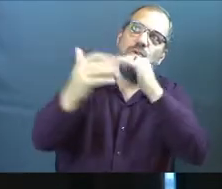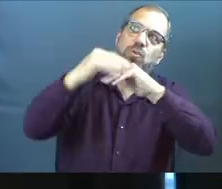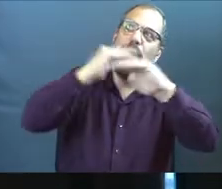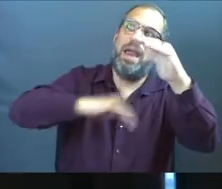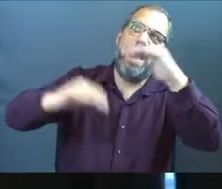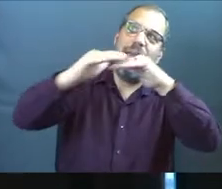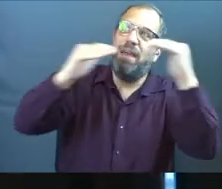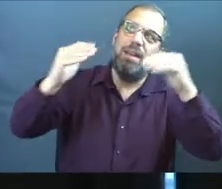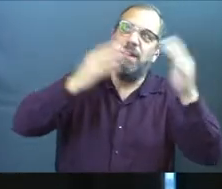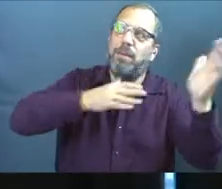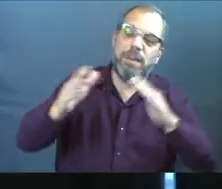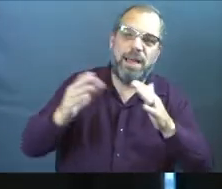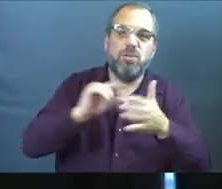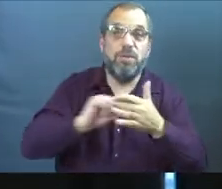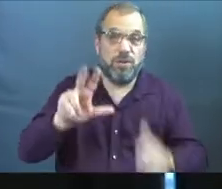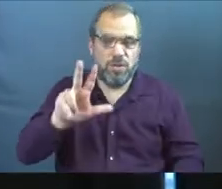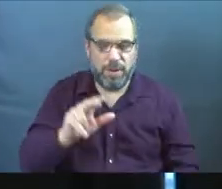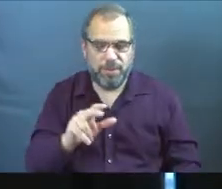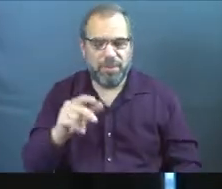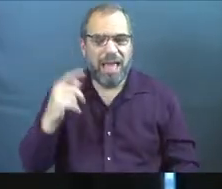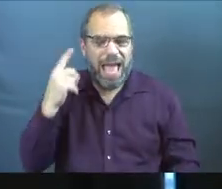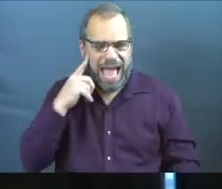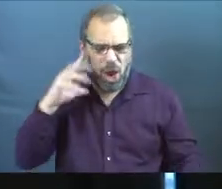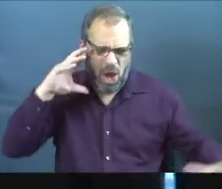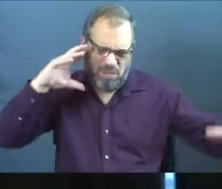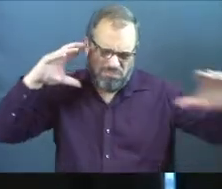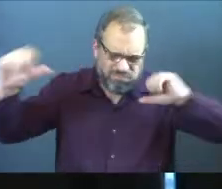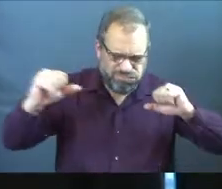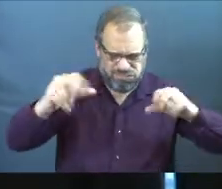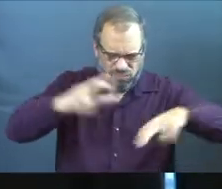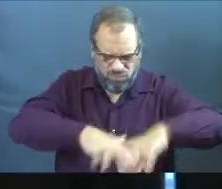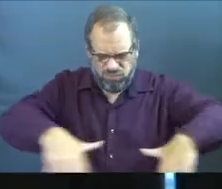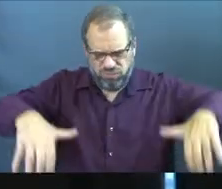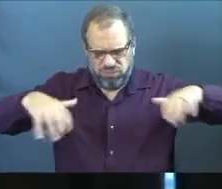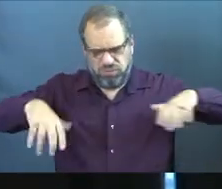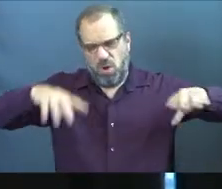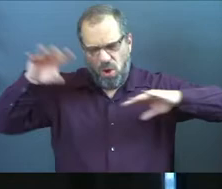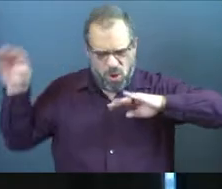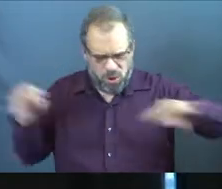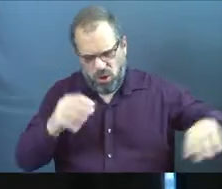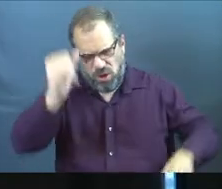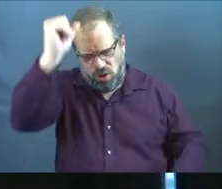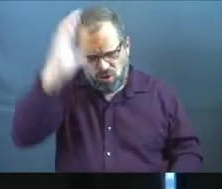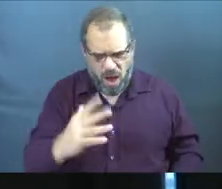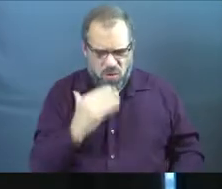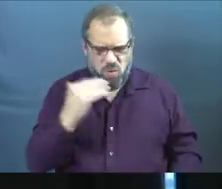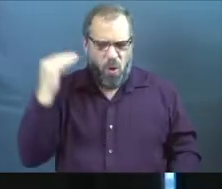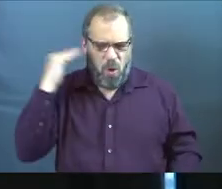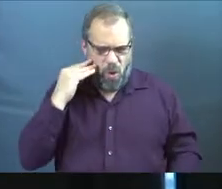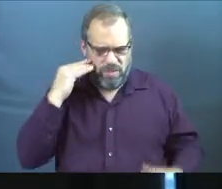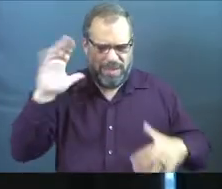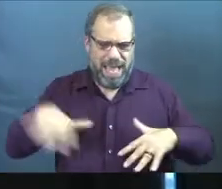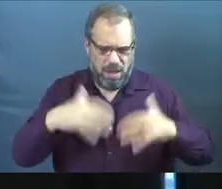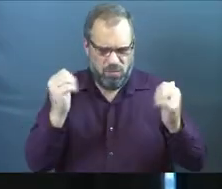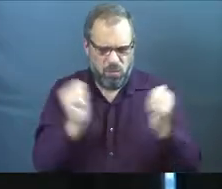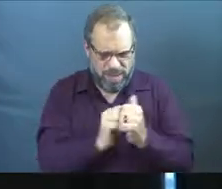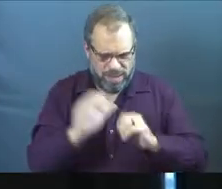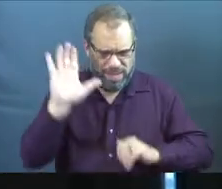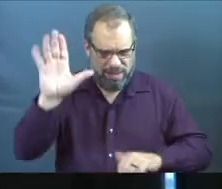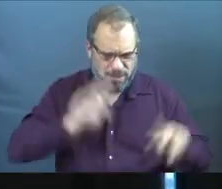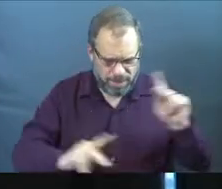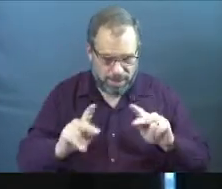here, and God's plan for it. So verse 3, I heard a loud shout from the throne saying, look, God's home is now among his